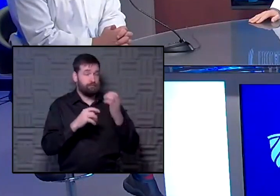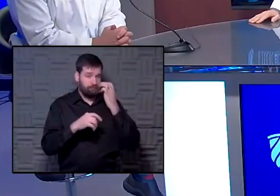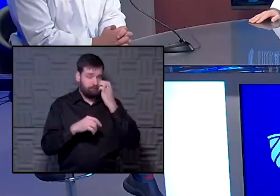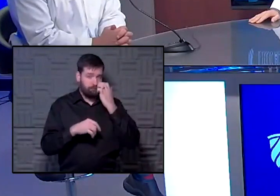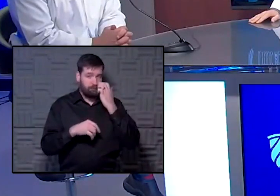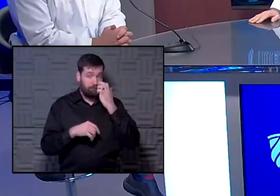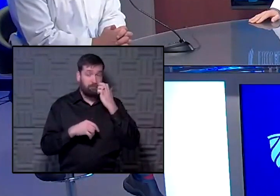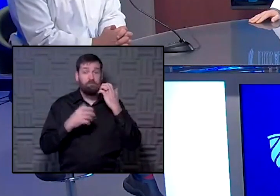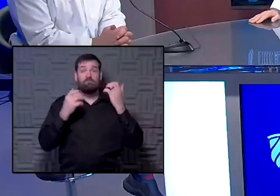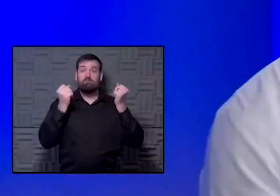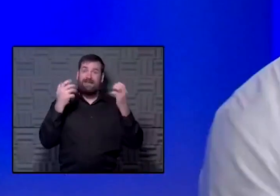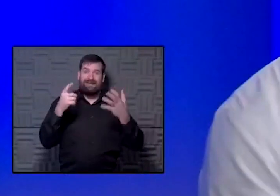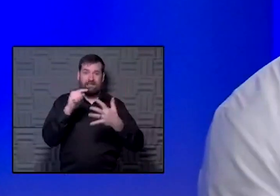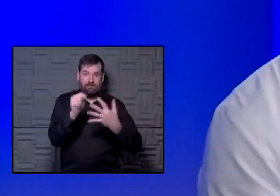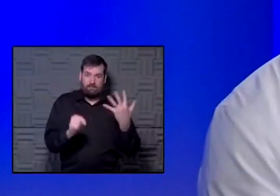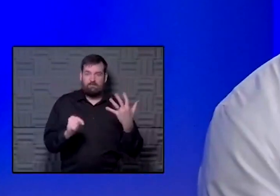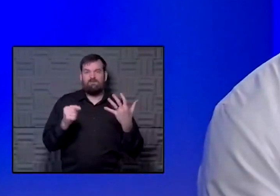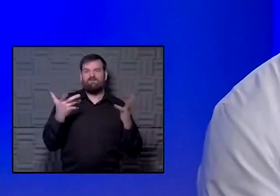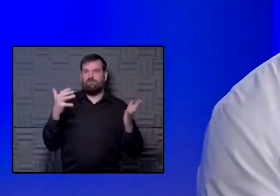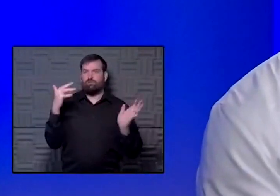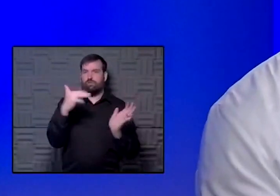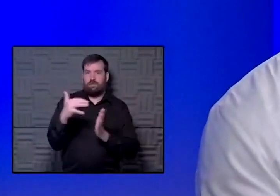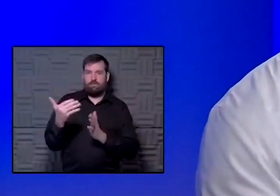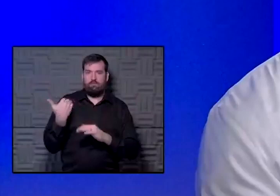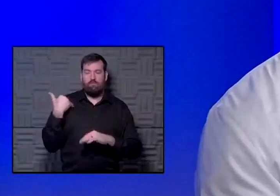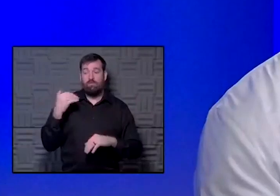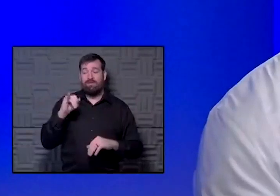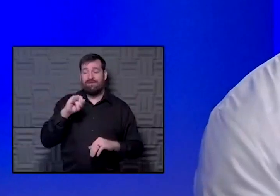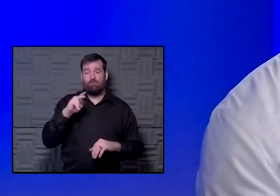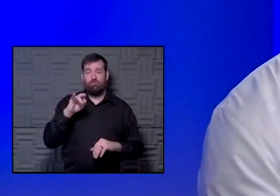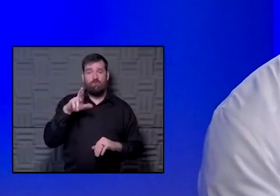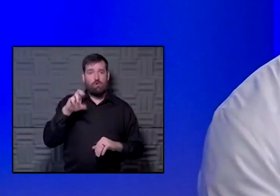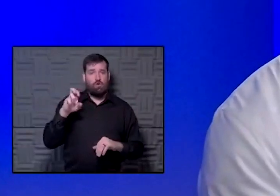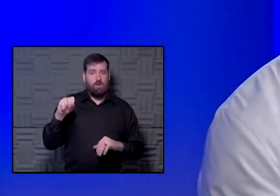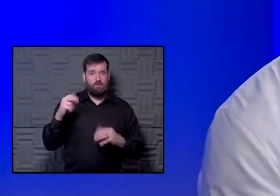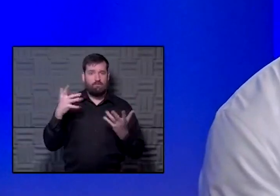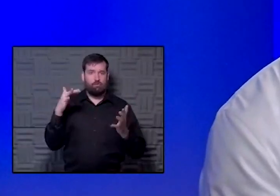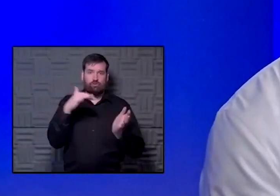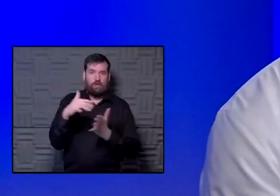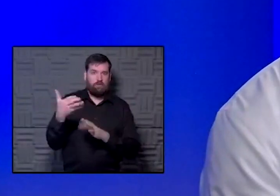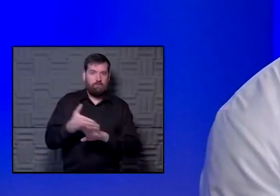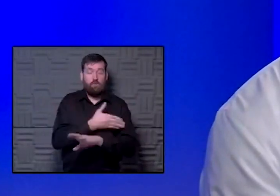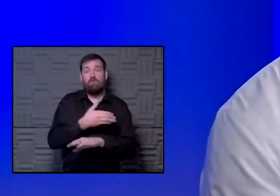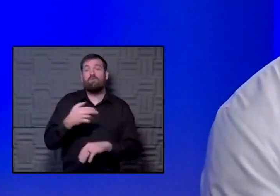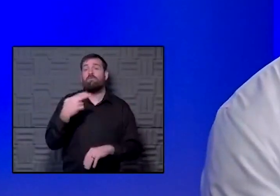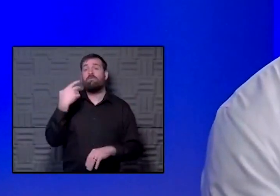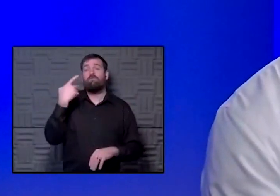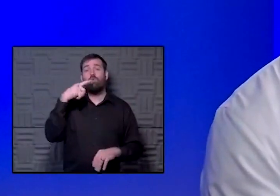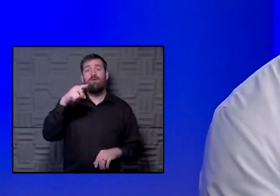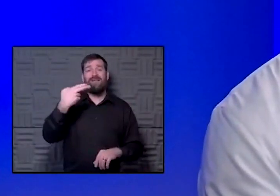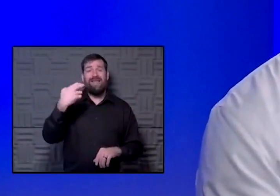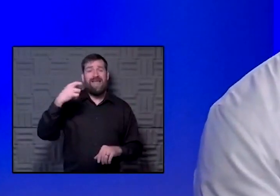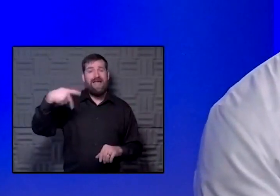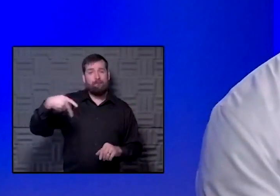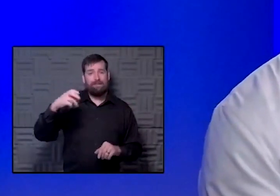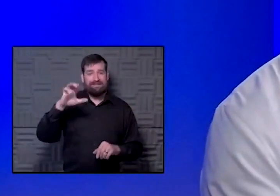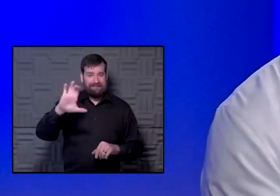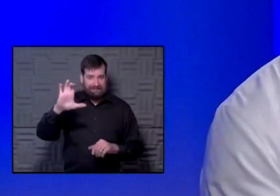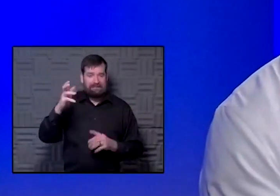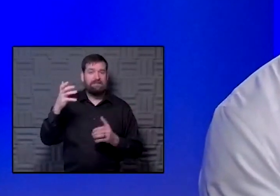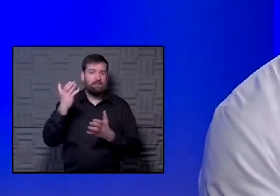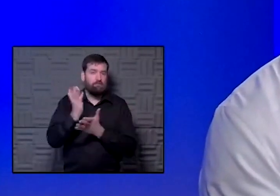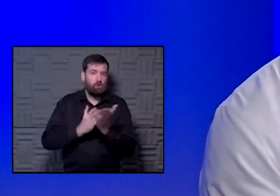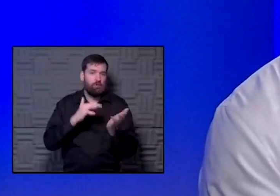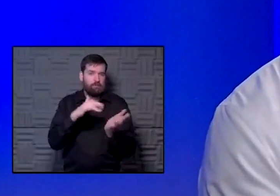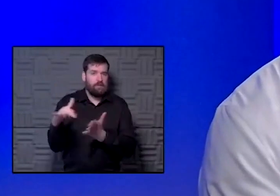things have been studied in the past. We know that interferons have been studied. It was part of the treatment regimen for hepatitis C for the longest time. So these